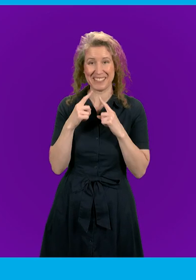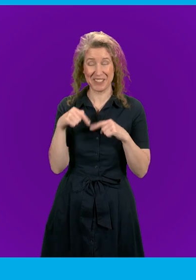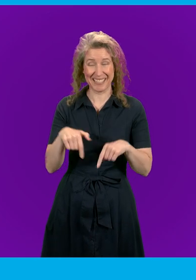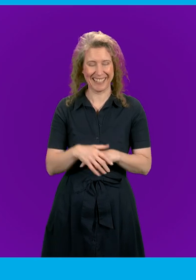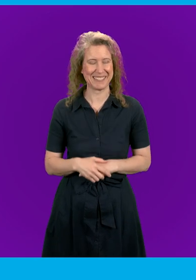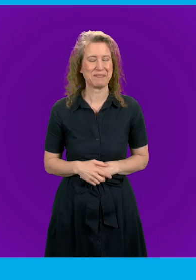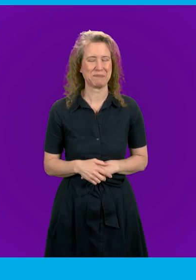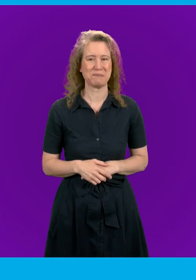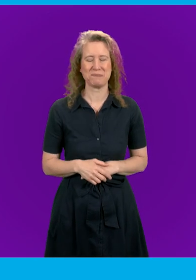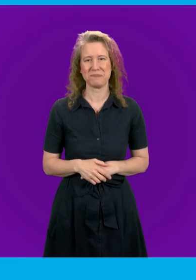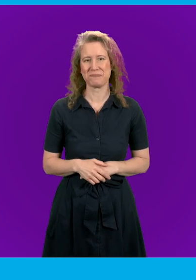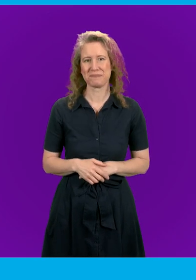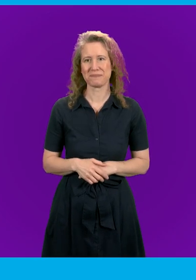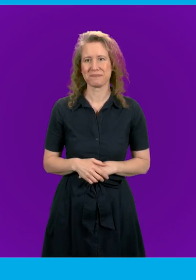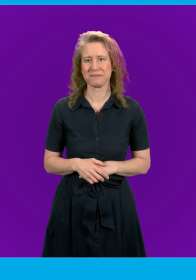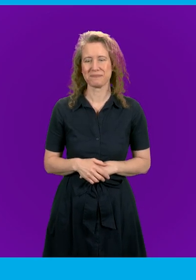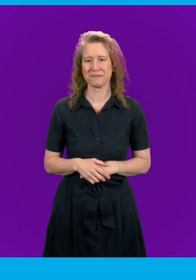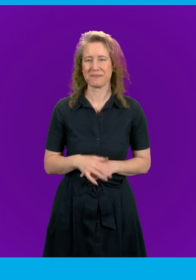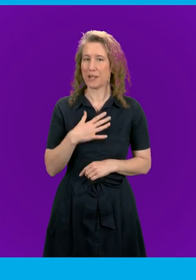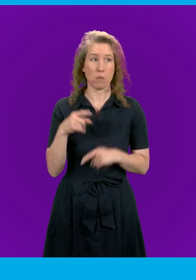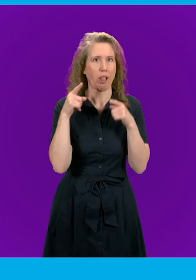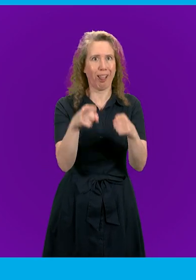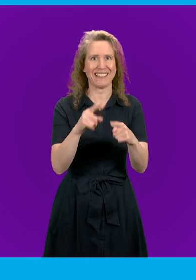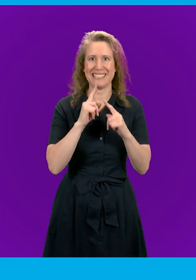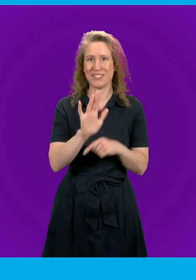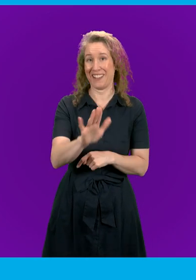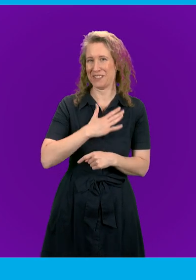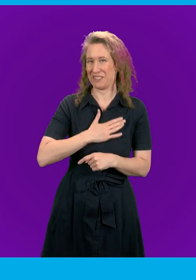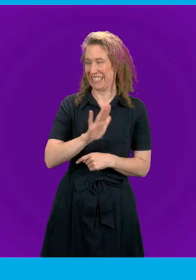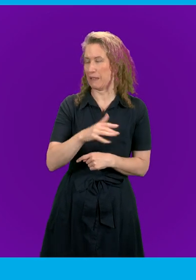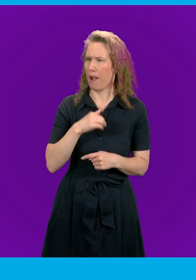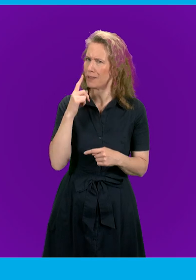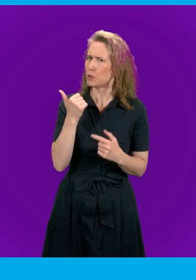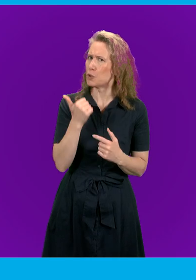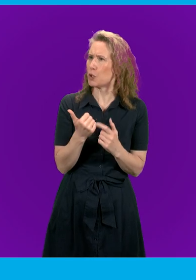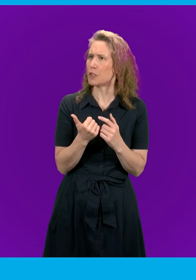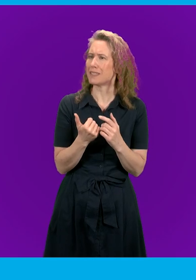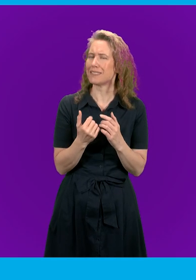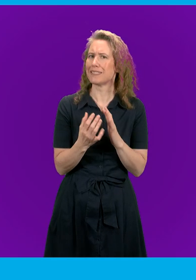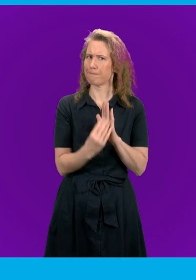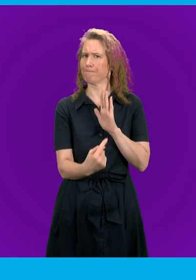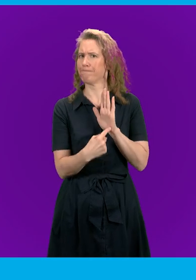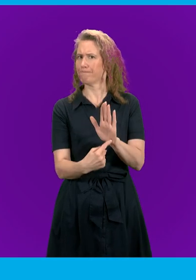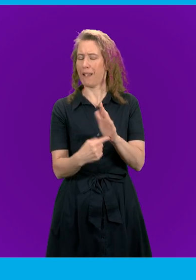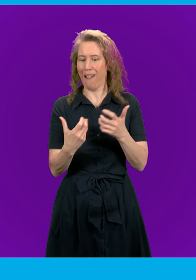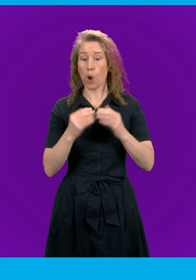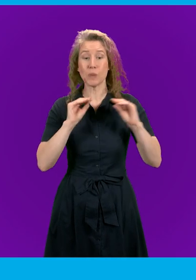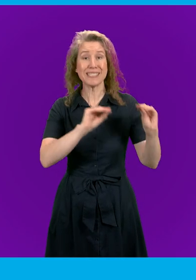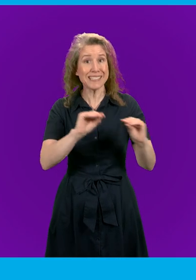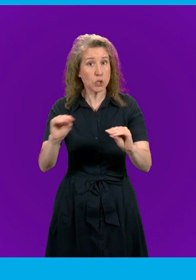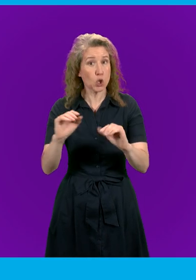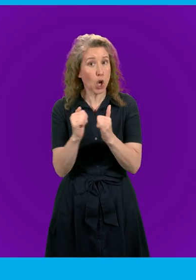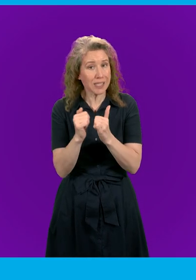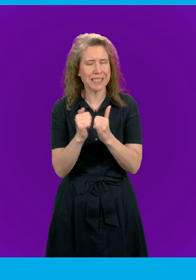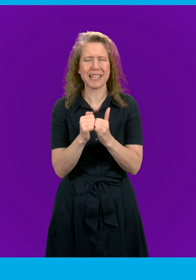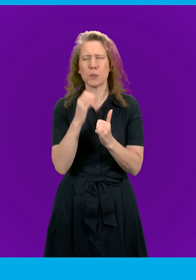Yeah, okay. Sorry, I hope you're not going to understand. I know, not to target teachers, and I just think that's a great kind of, in terms of the teaching of consent at some point,